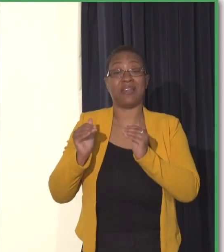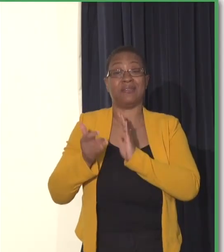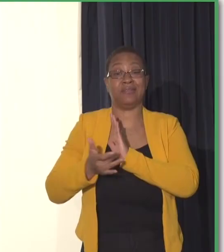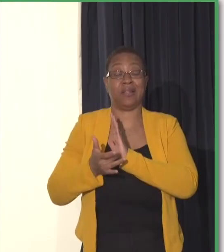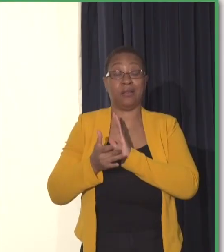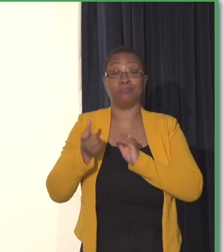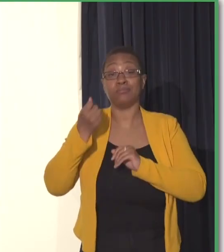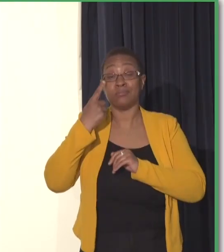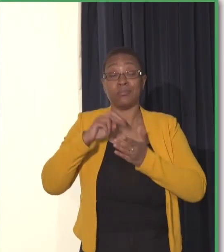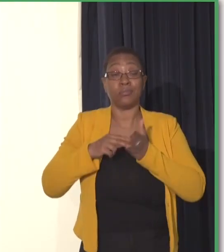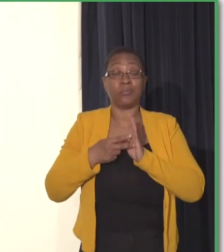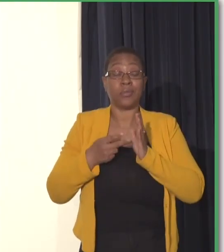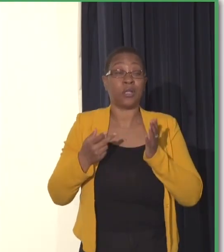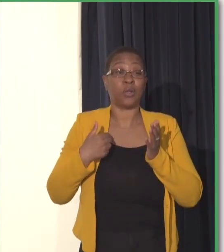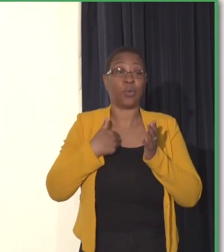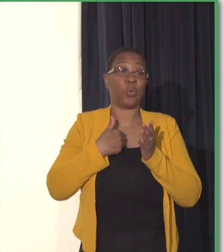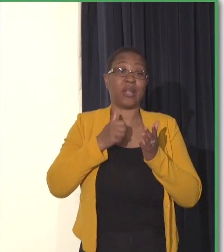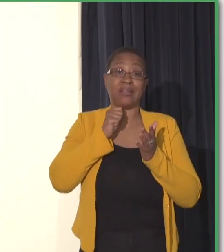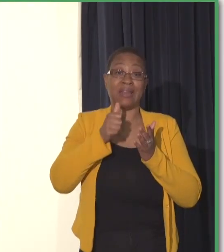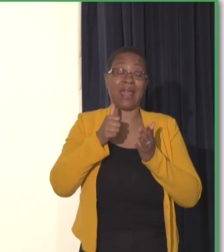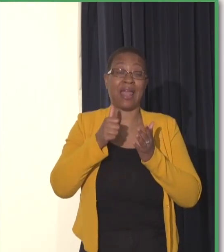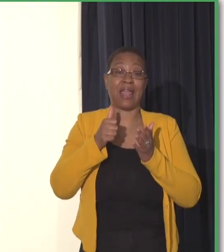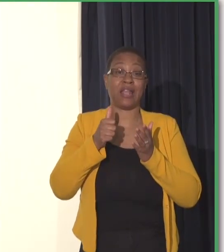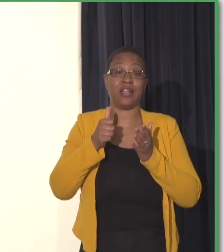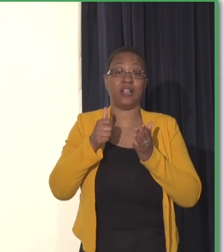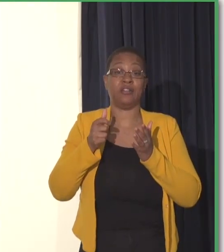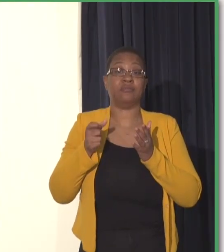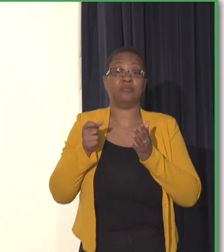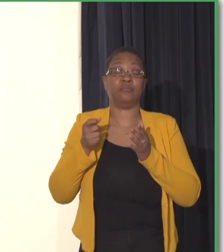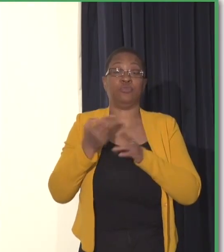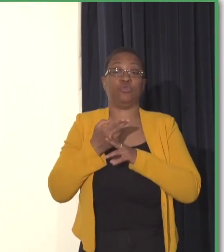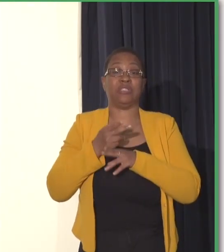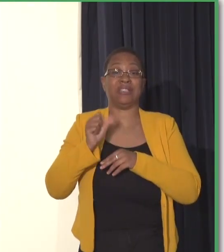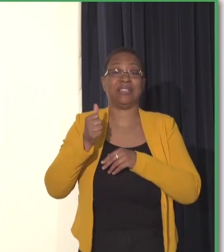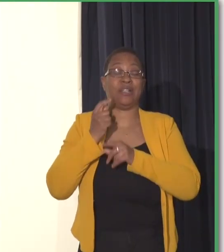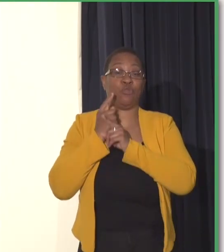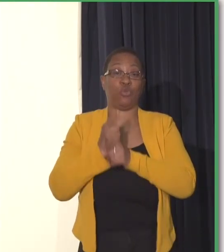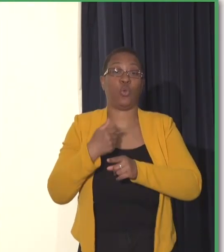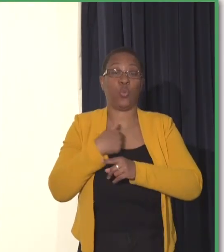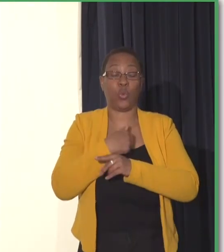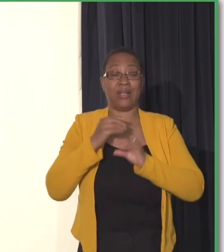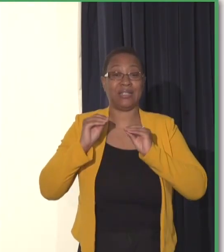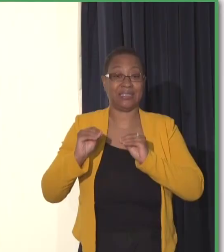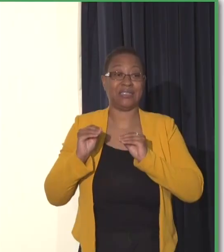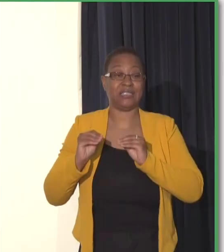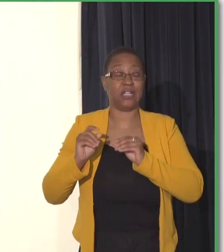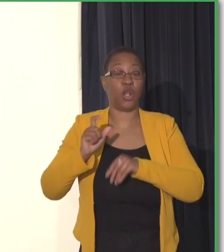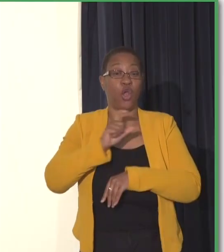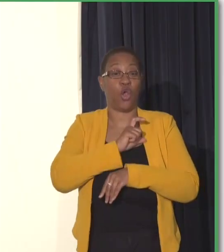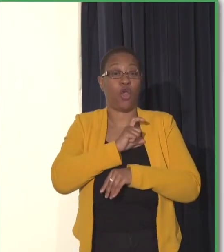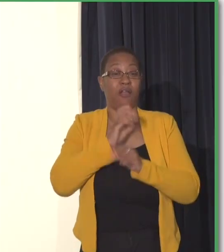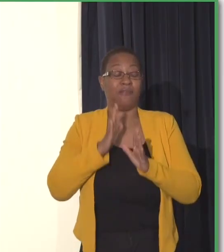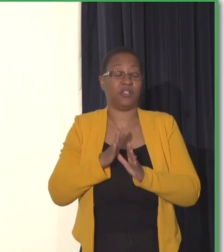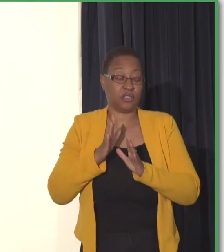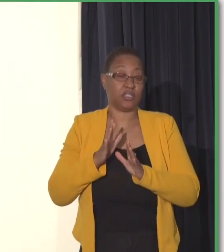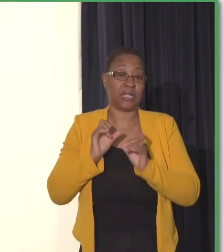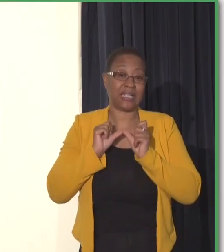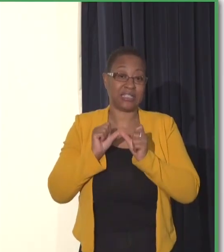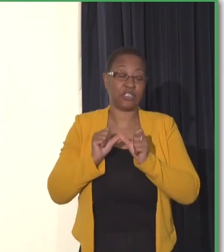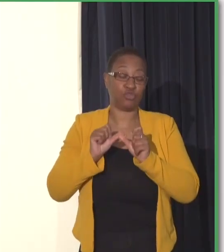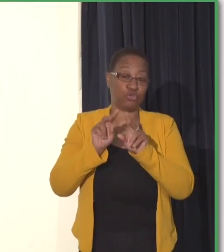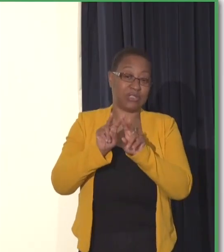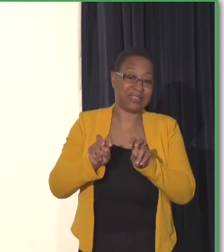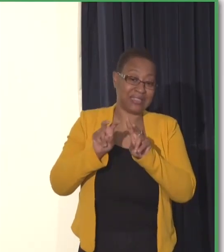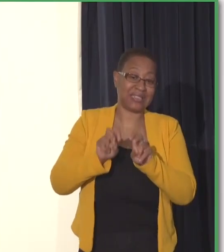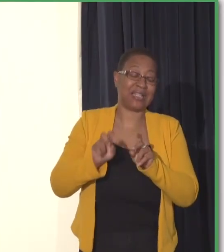we aren't going to be firing 10 on a regular basis. We teach the officers to continually assess,